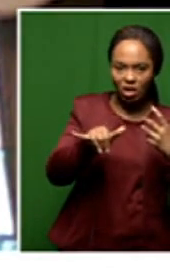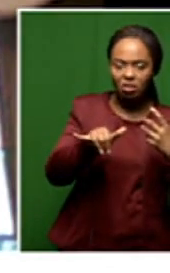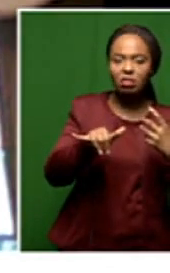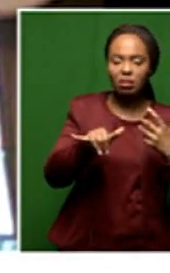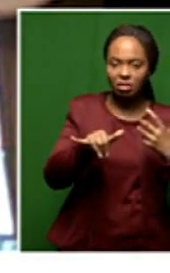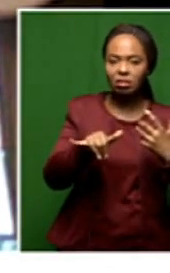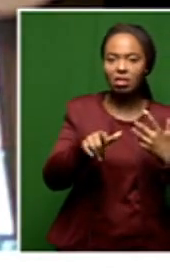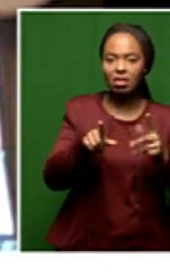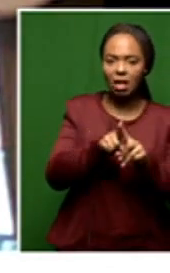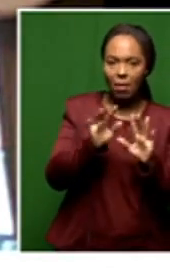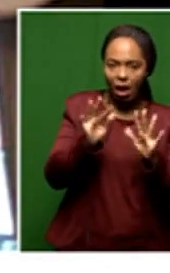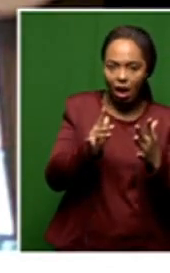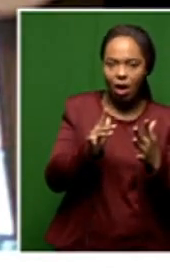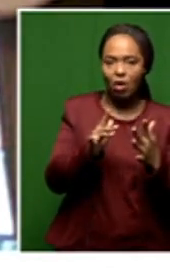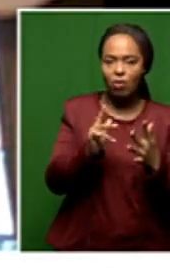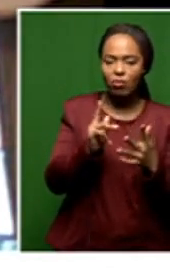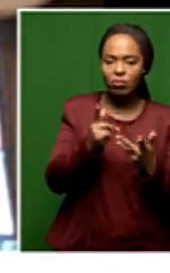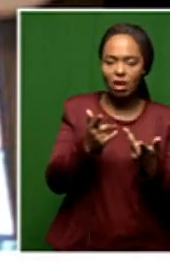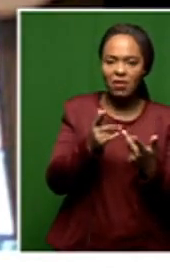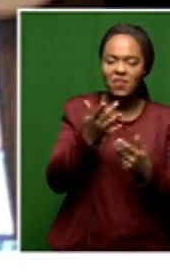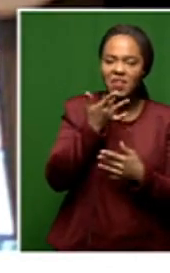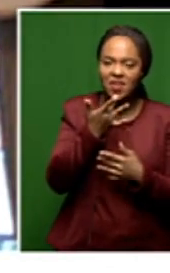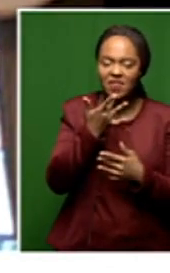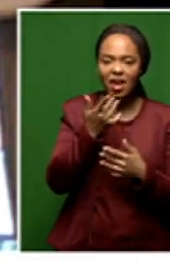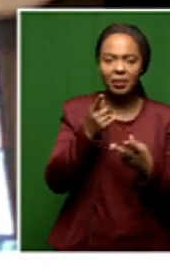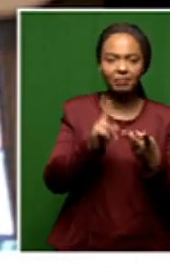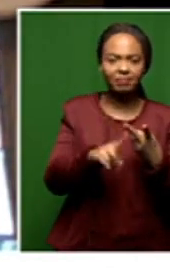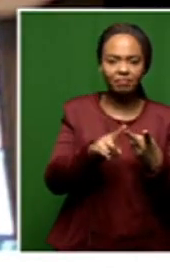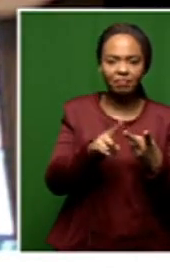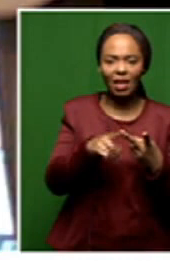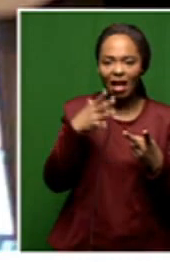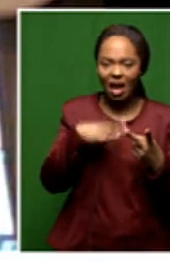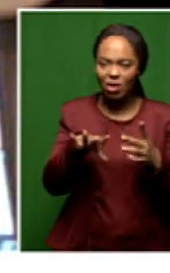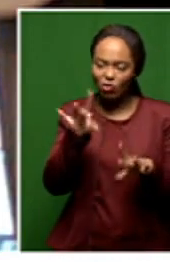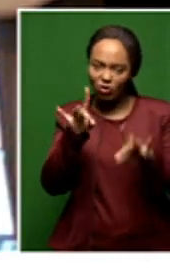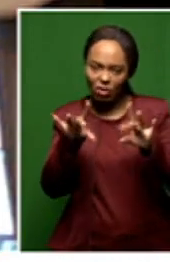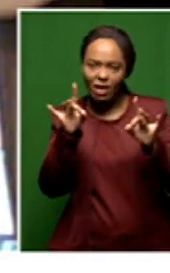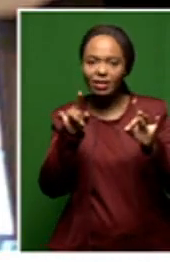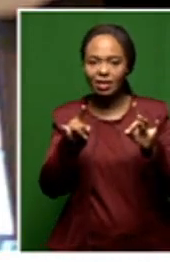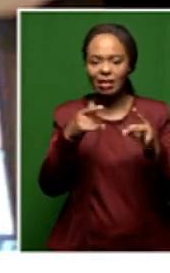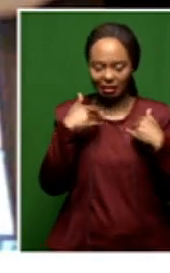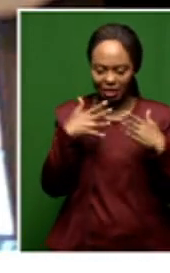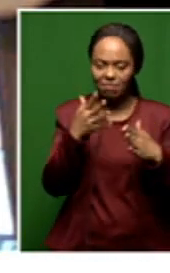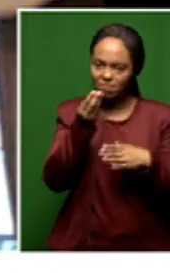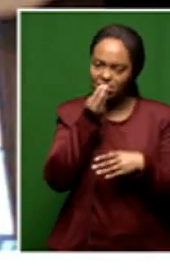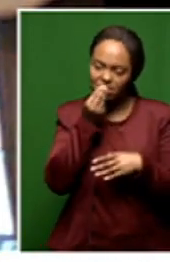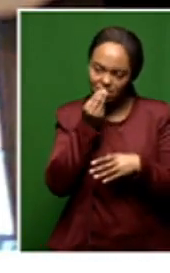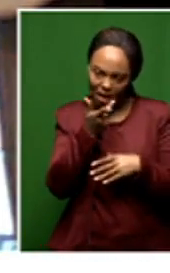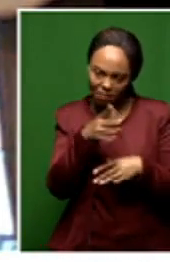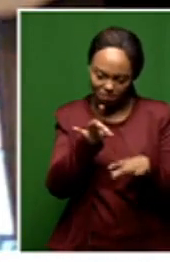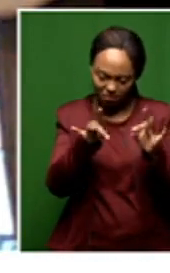foods and flavorants and additives, and it made me start looking at my food and where it came